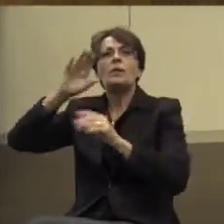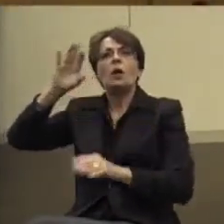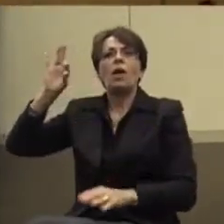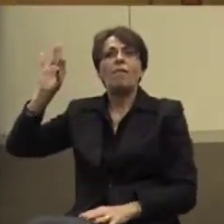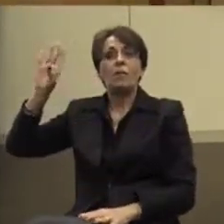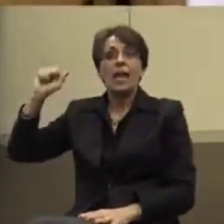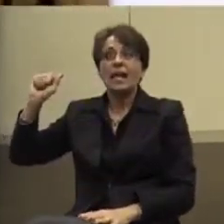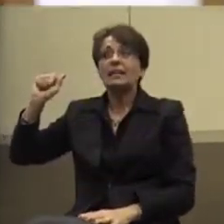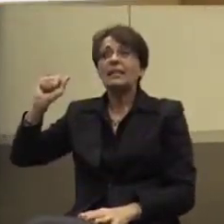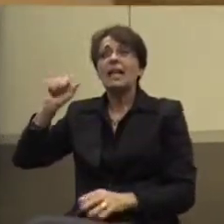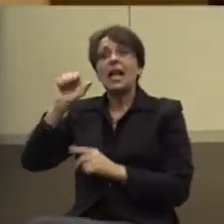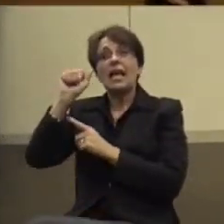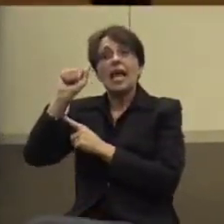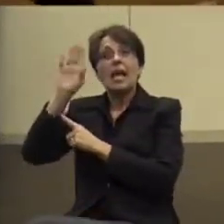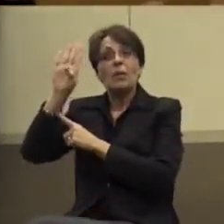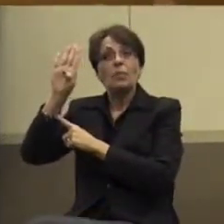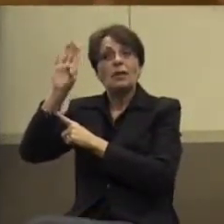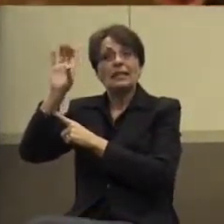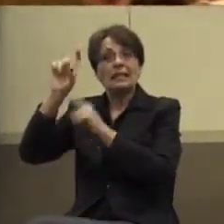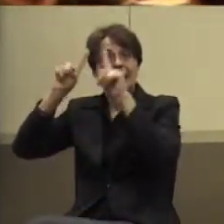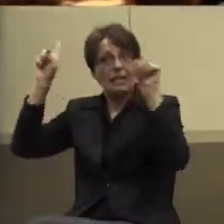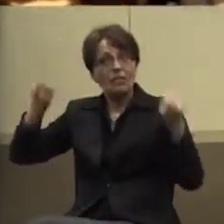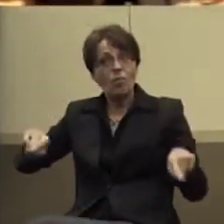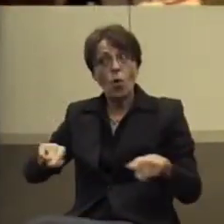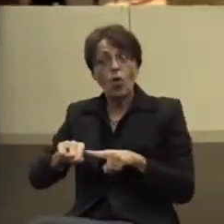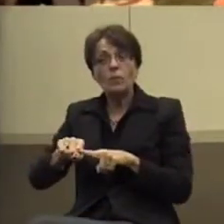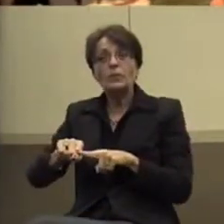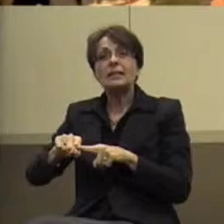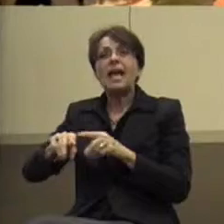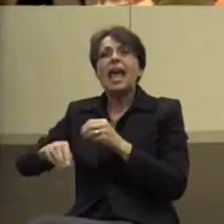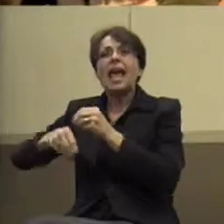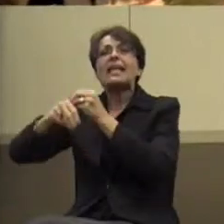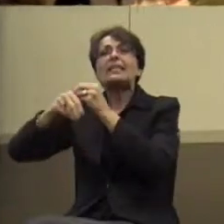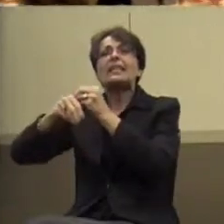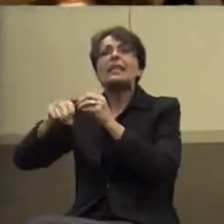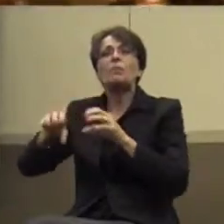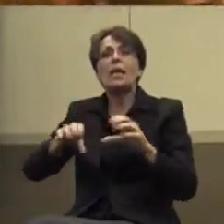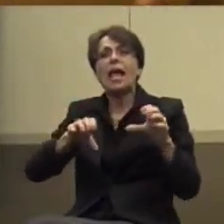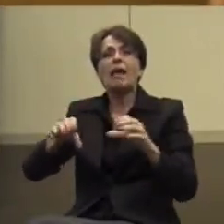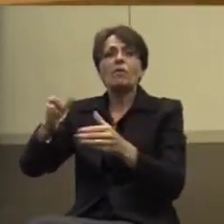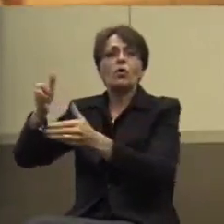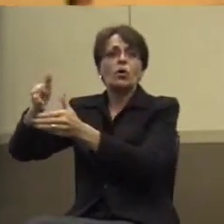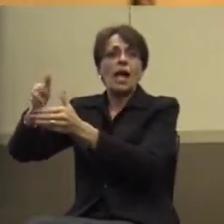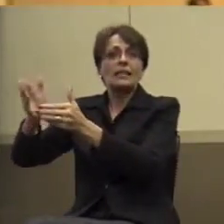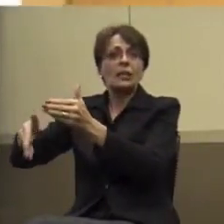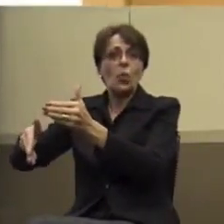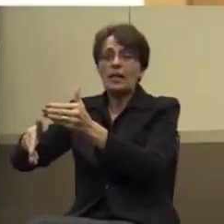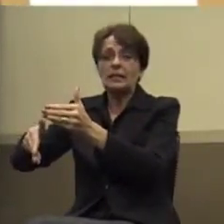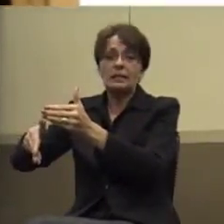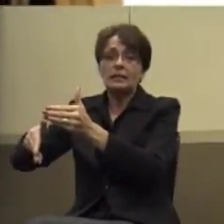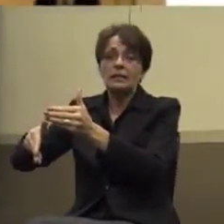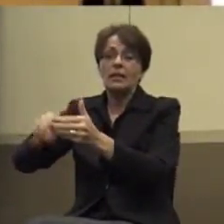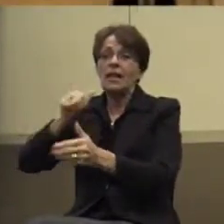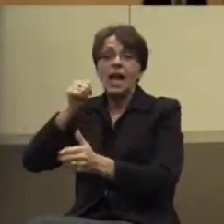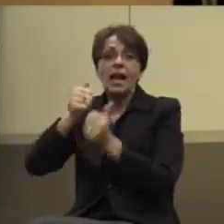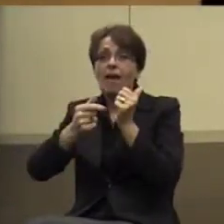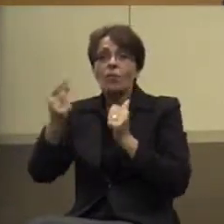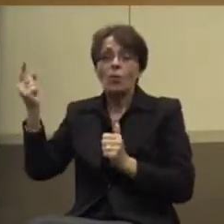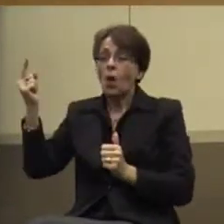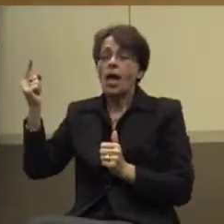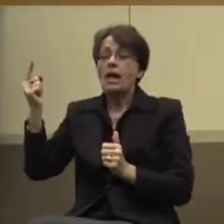Like your ABC forms, antecedent behavior consequence, okay? So not everybody.